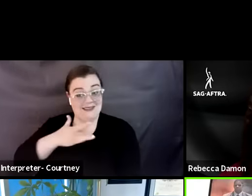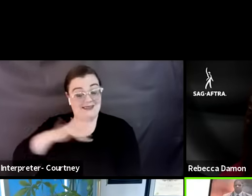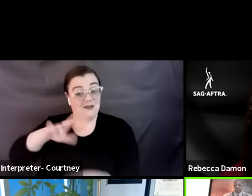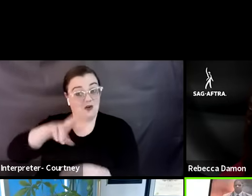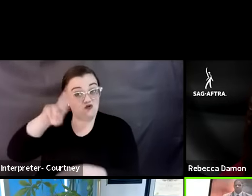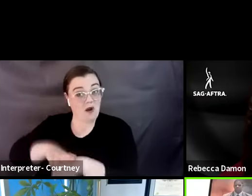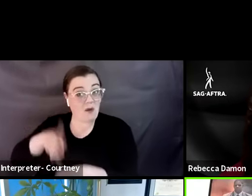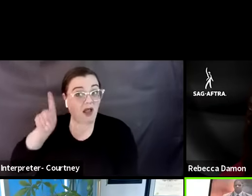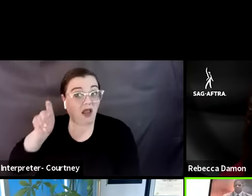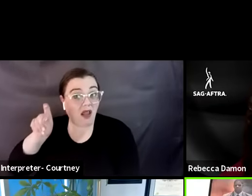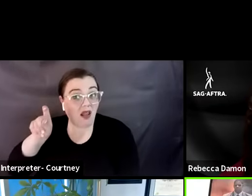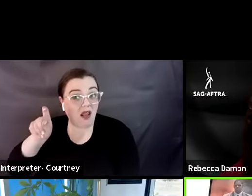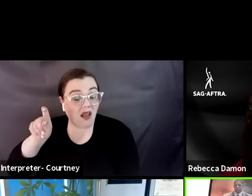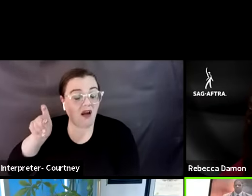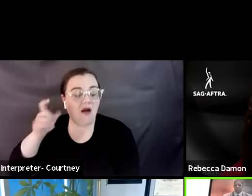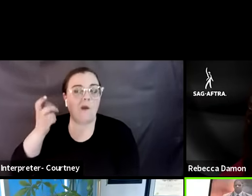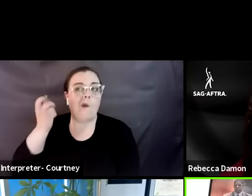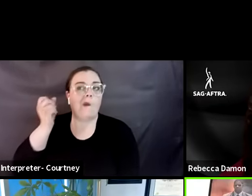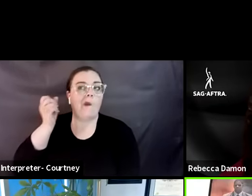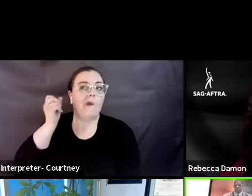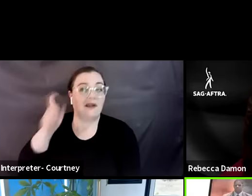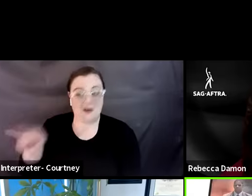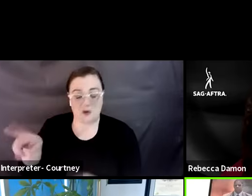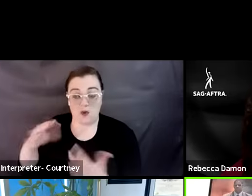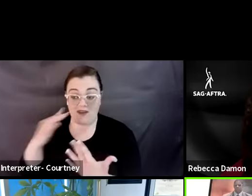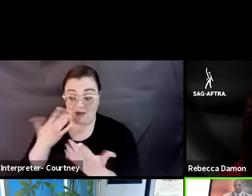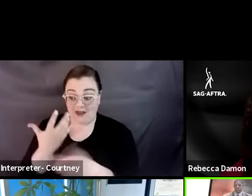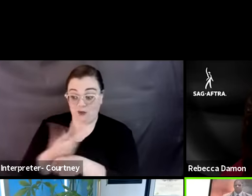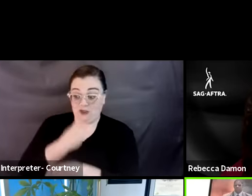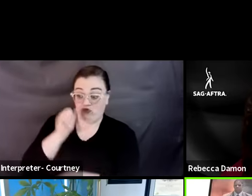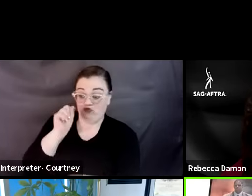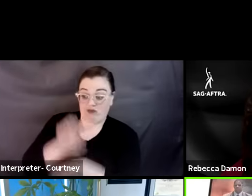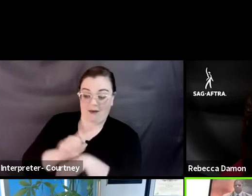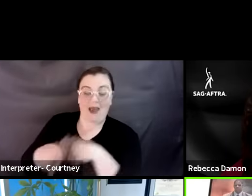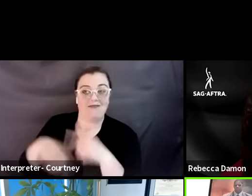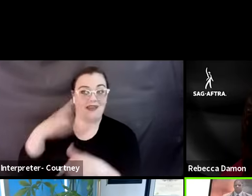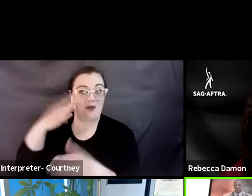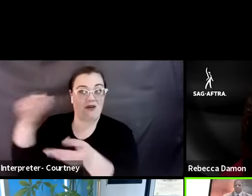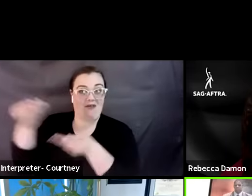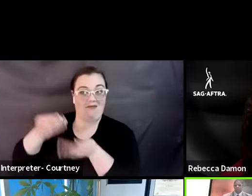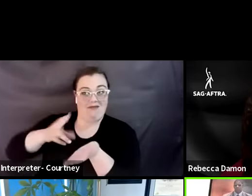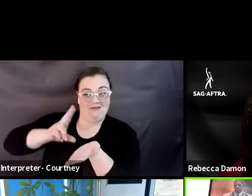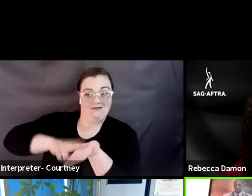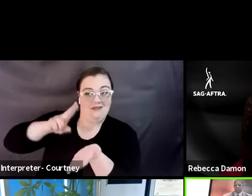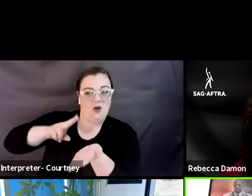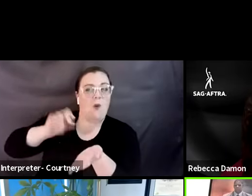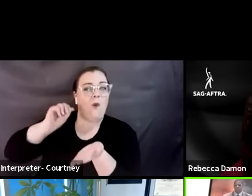of waiting me to work a job and then they present me with paperwork? Or is it that they're just a little